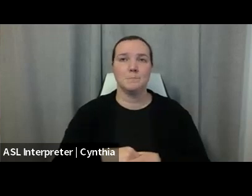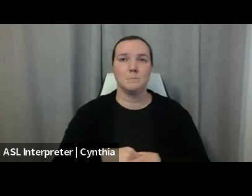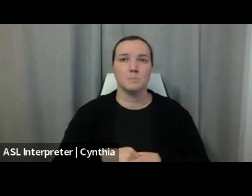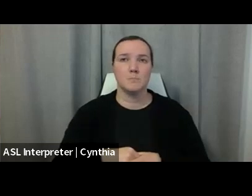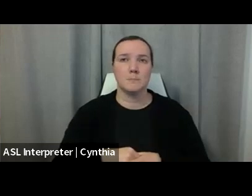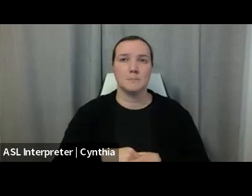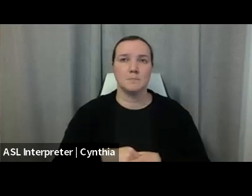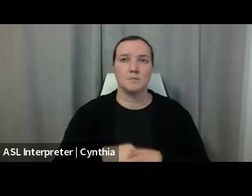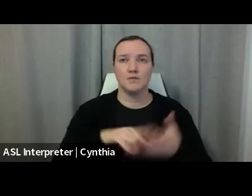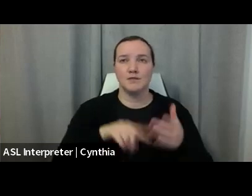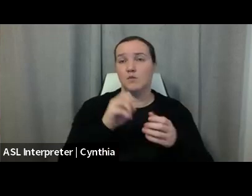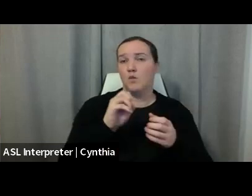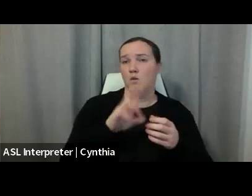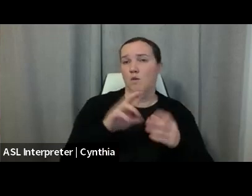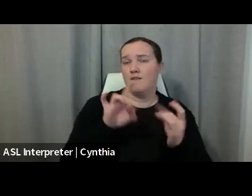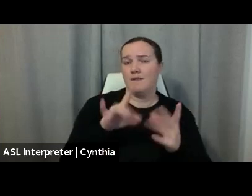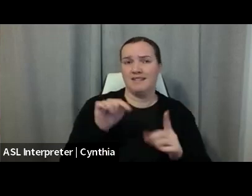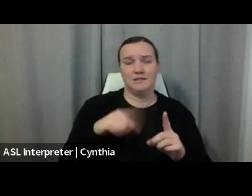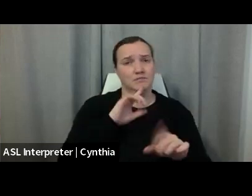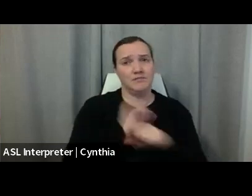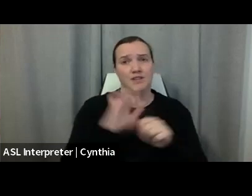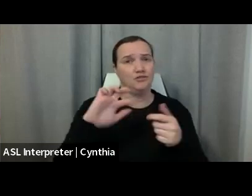so challenging and heartbreaking at the same time.